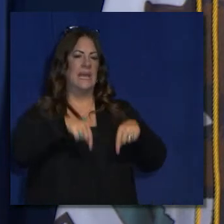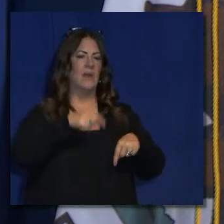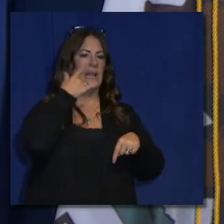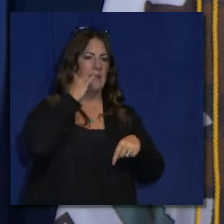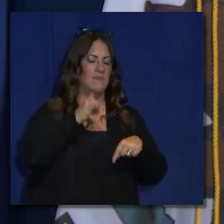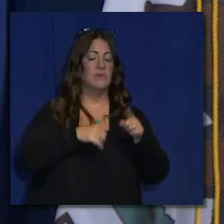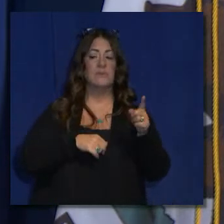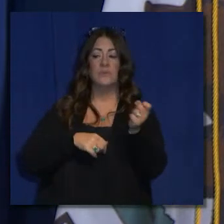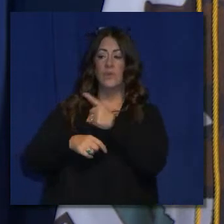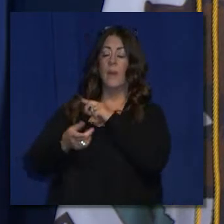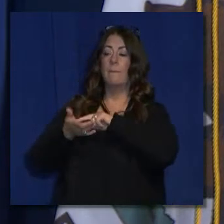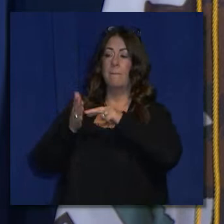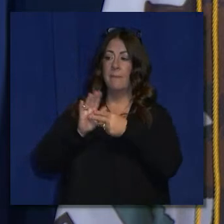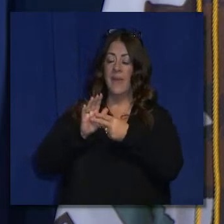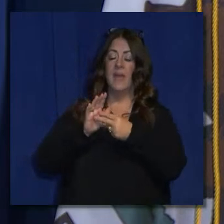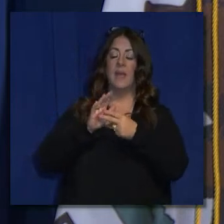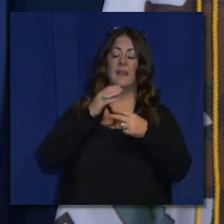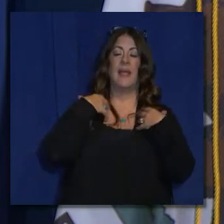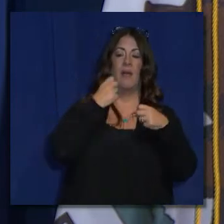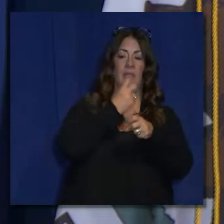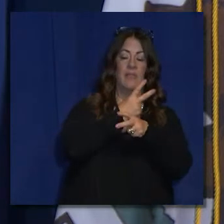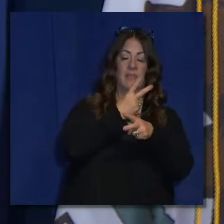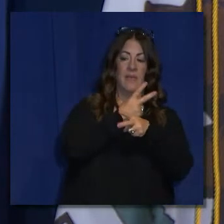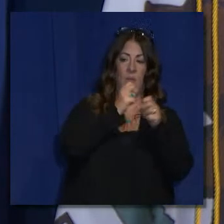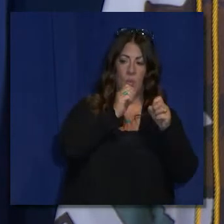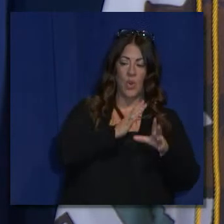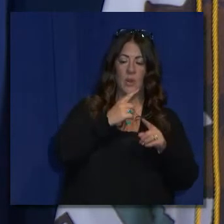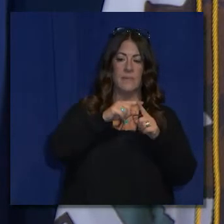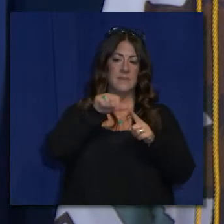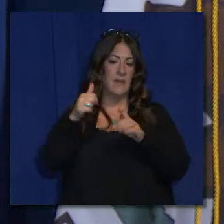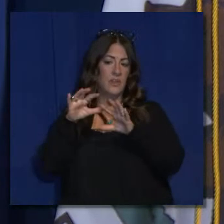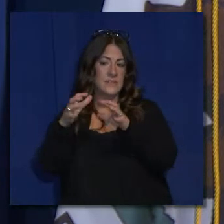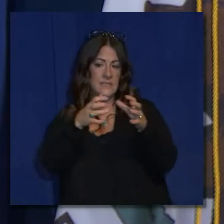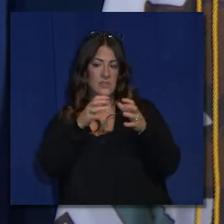in other sectors wouldn't be, Yes. it's just specific to, okay, Yeah. thank you.